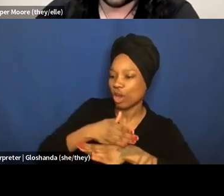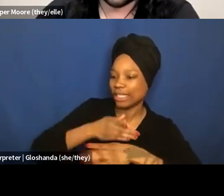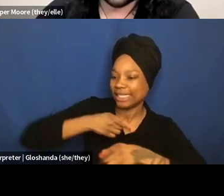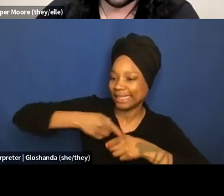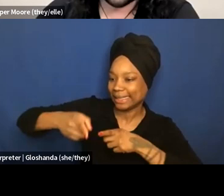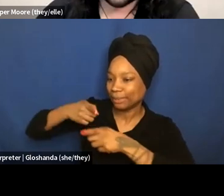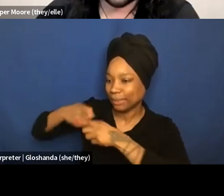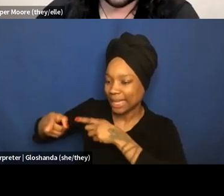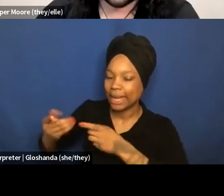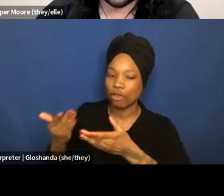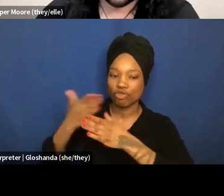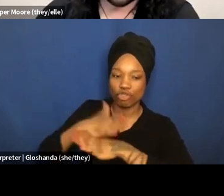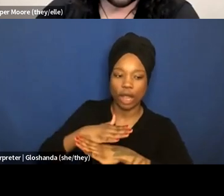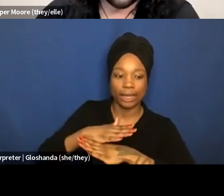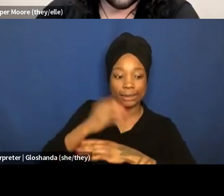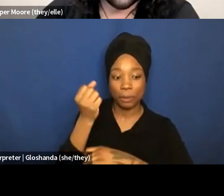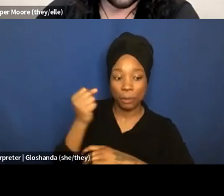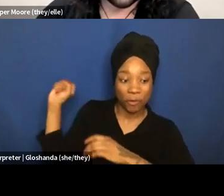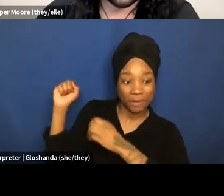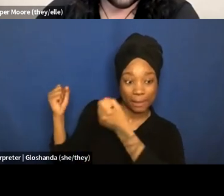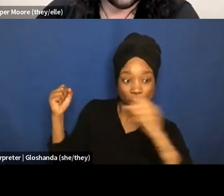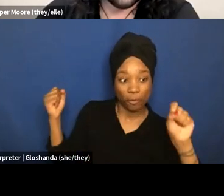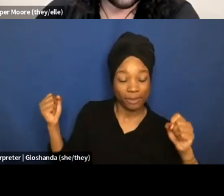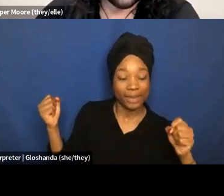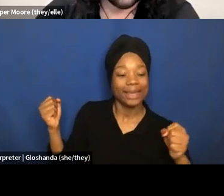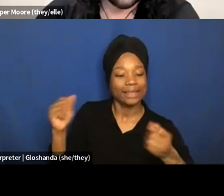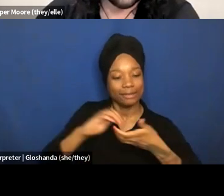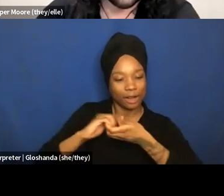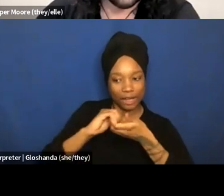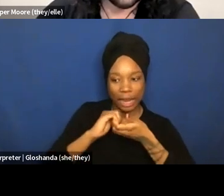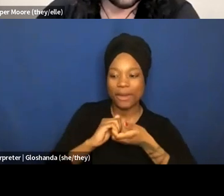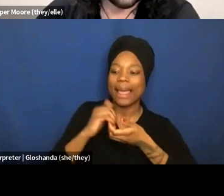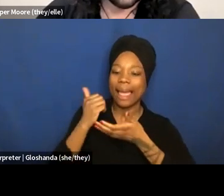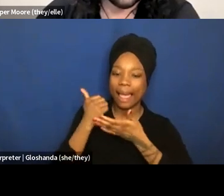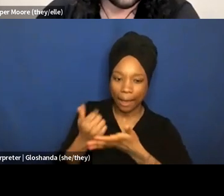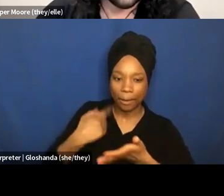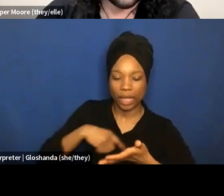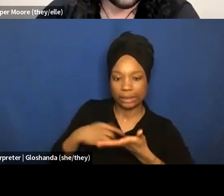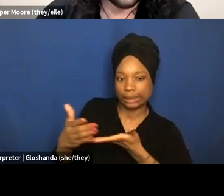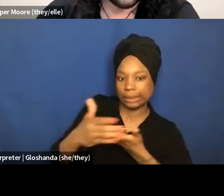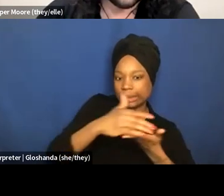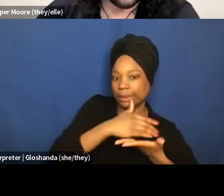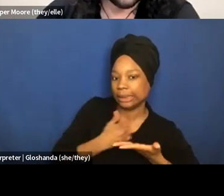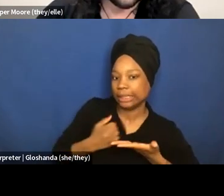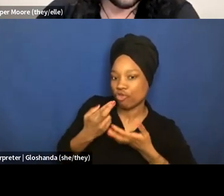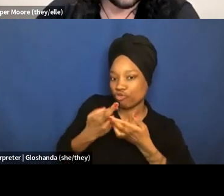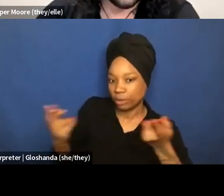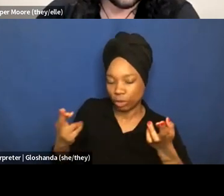share resources and pool resources. Because it's true, we're going to need things and we have to figure out ways of getting